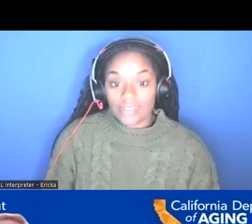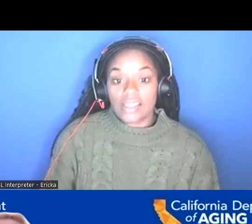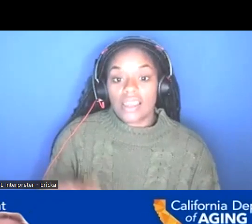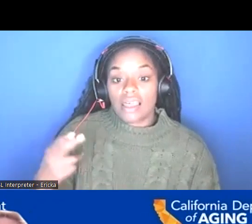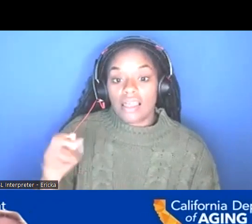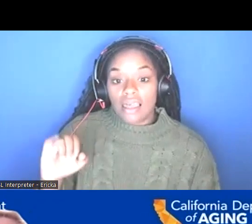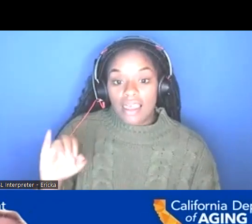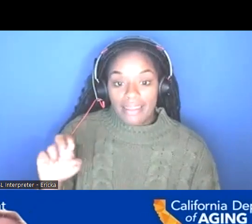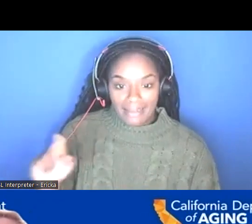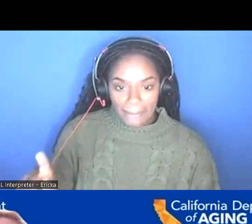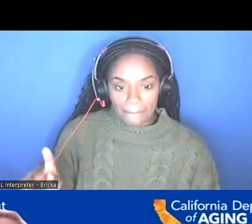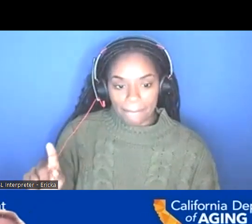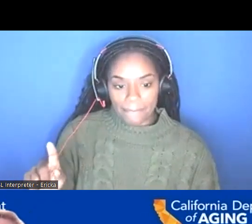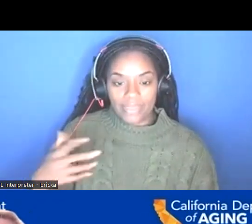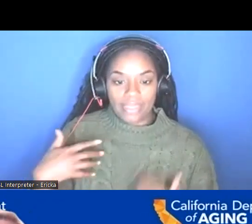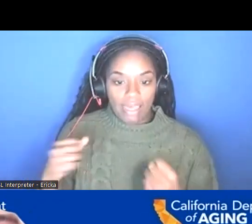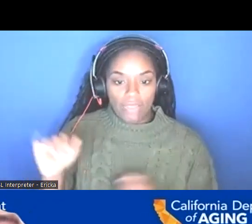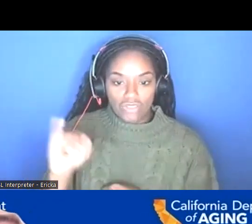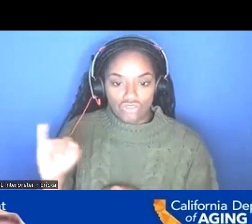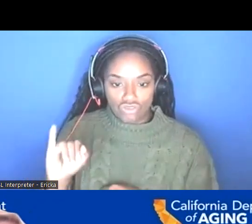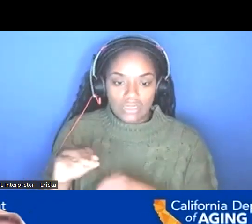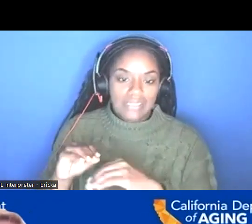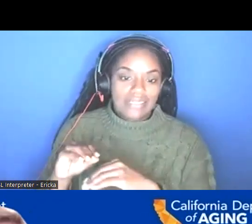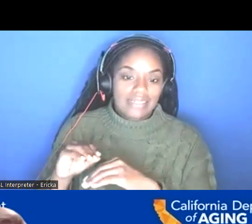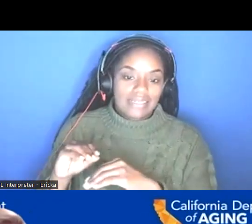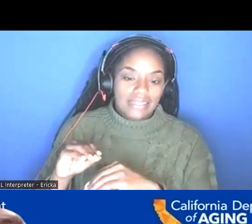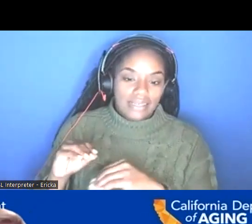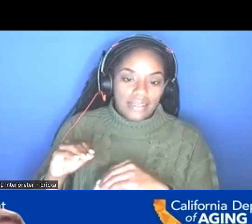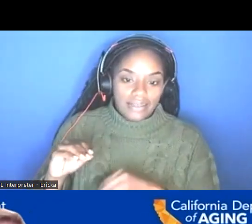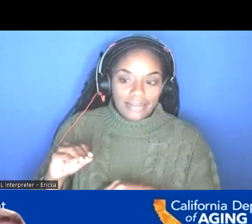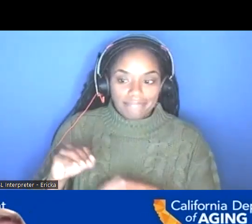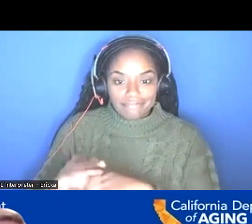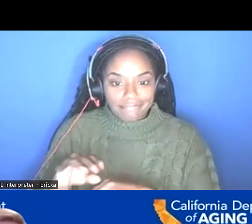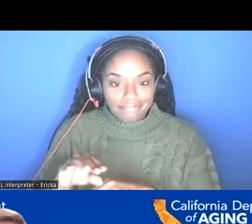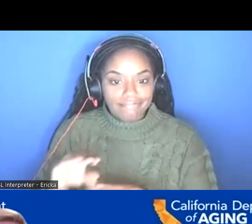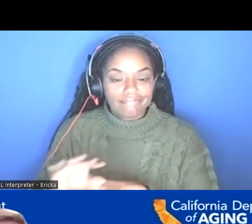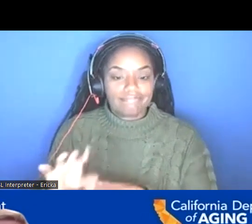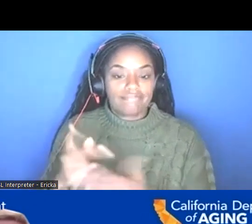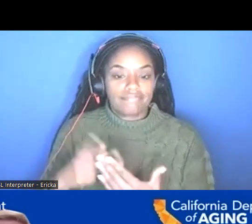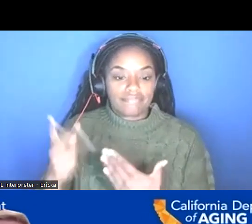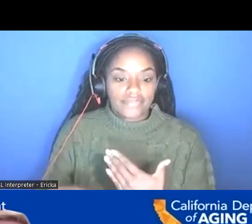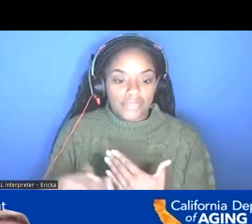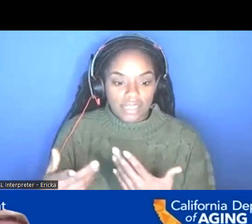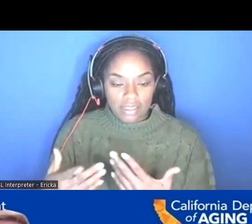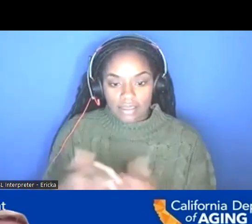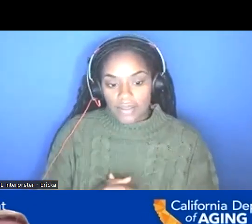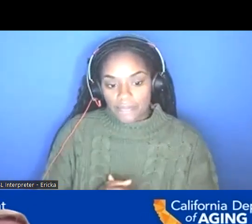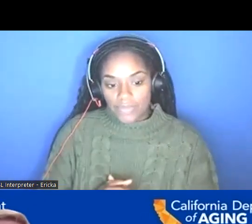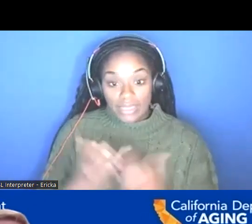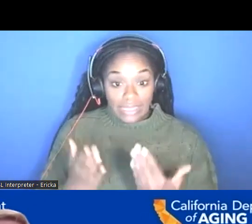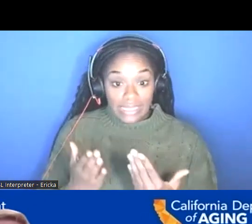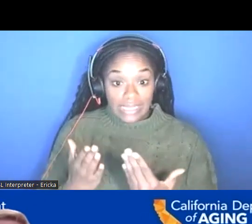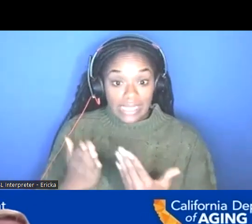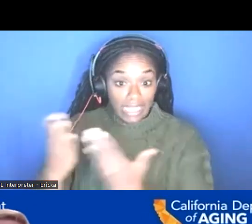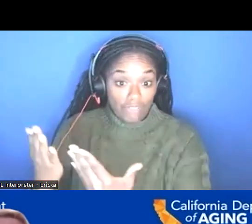for example, the Health Insurance Counseling and Advocacy Program, the deliverable was doing